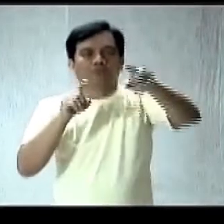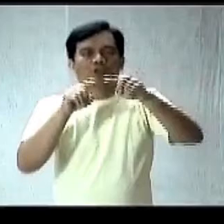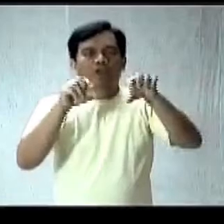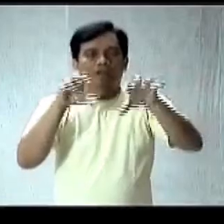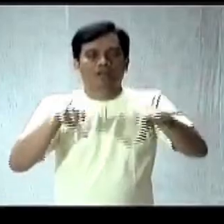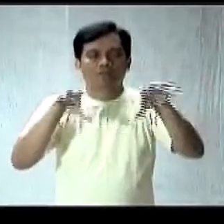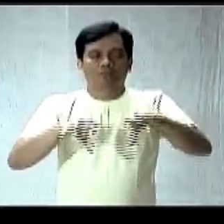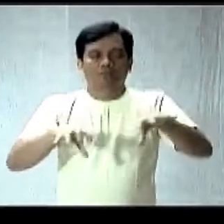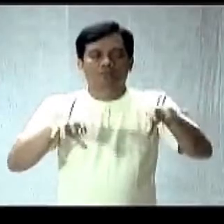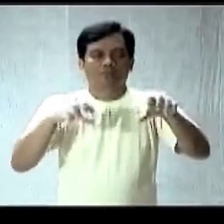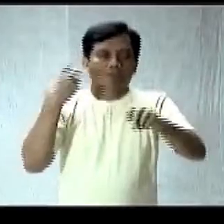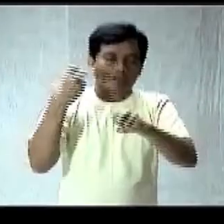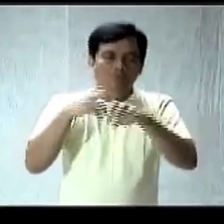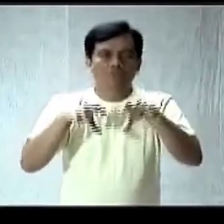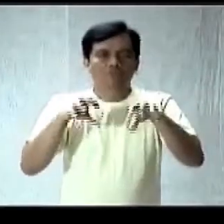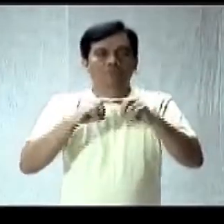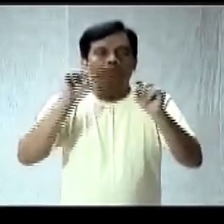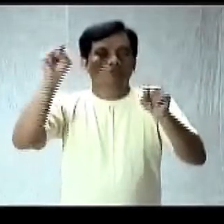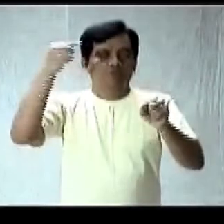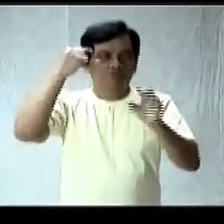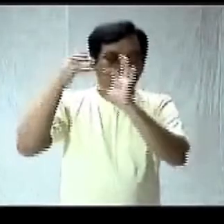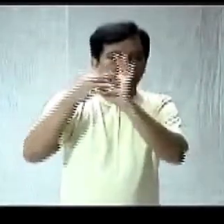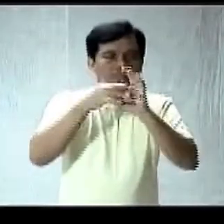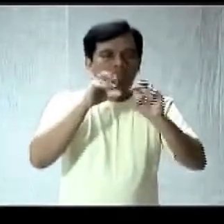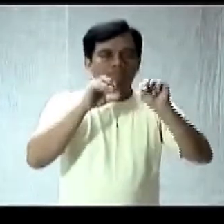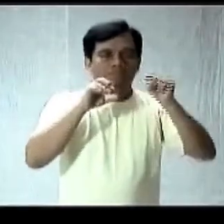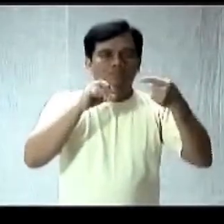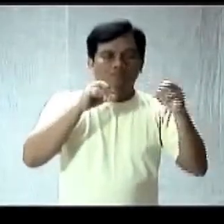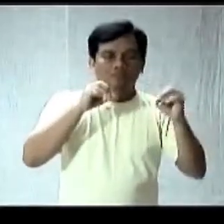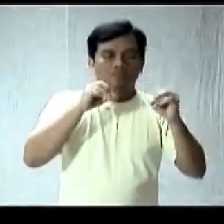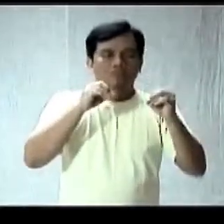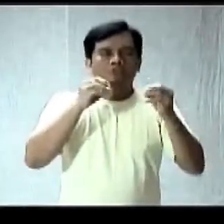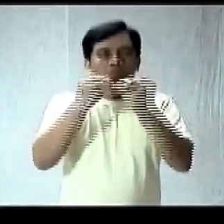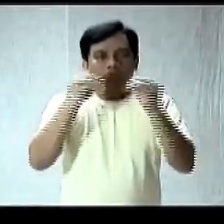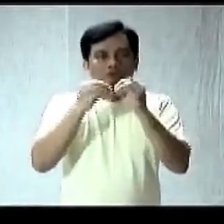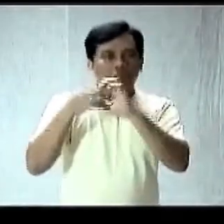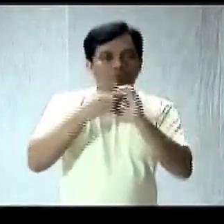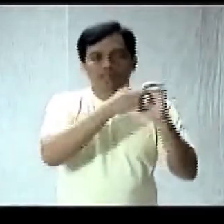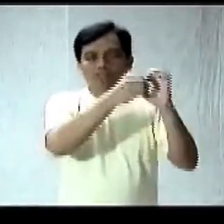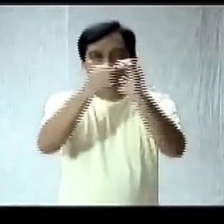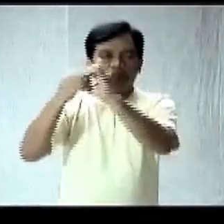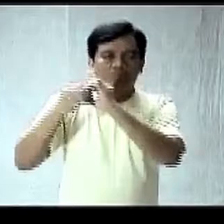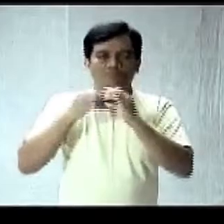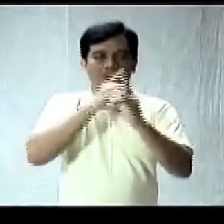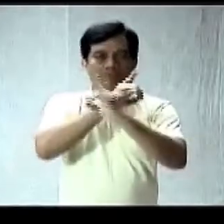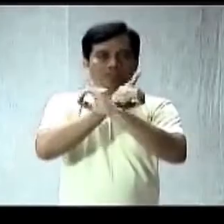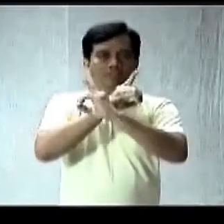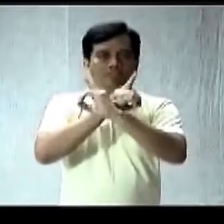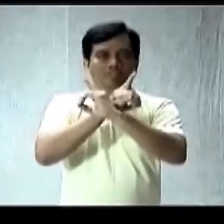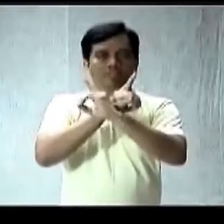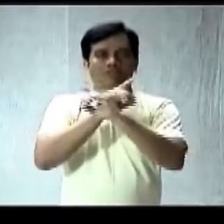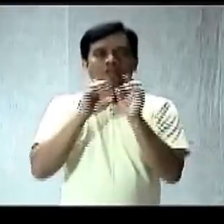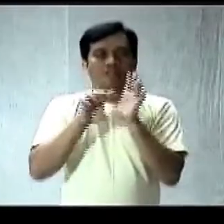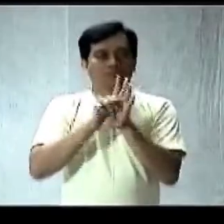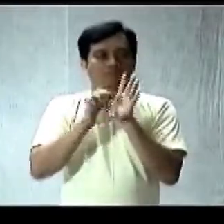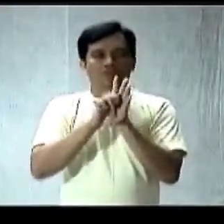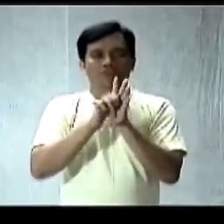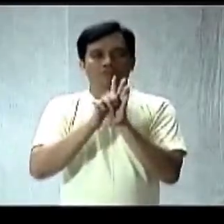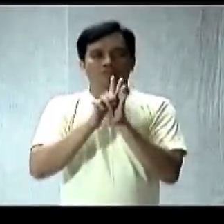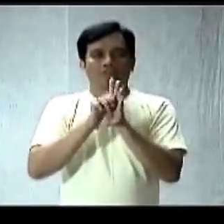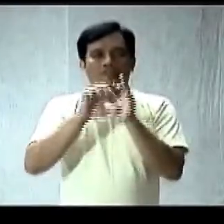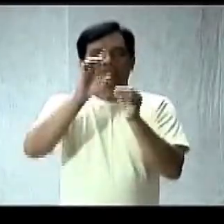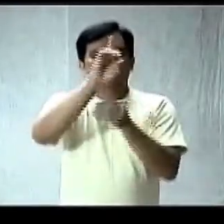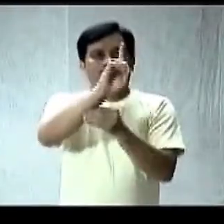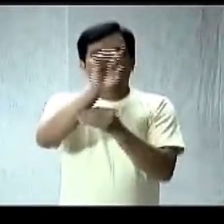all the hard work collaborating with the government and NGOs. Further cooperation on disability. For